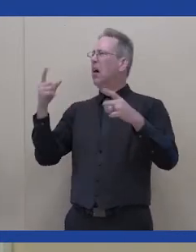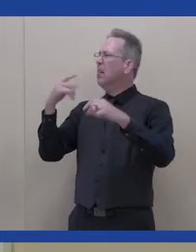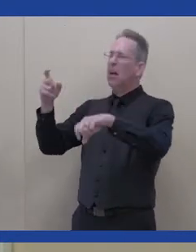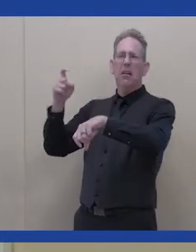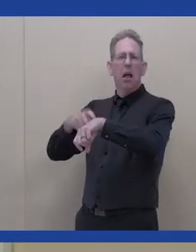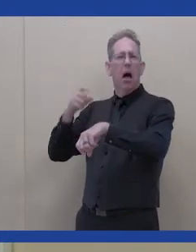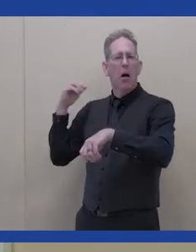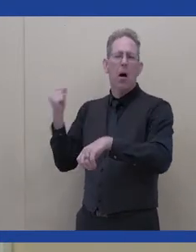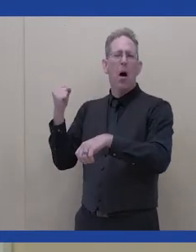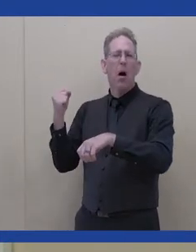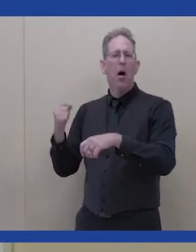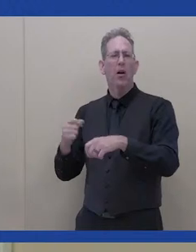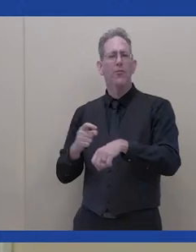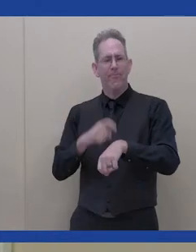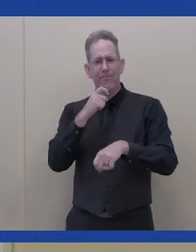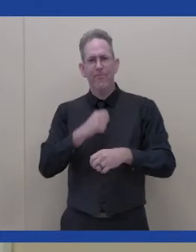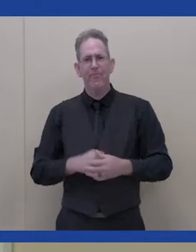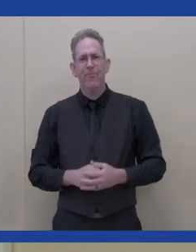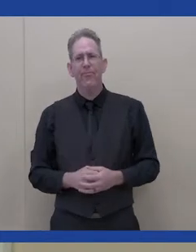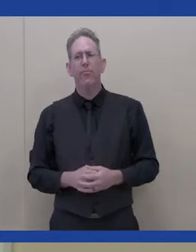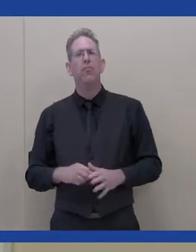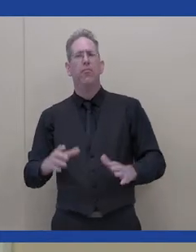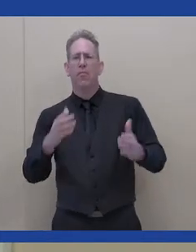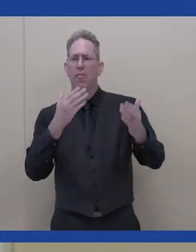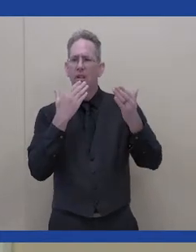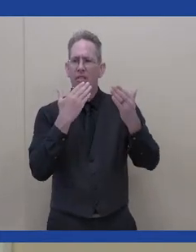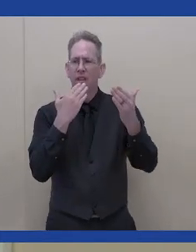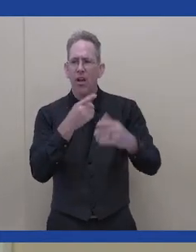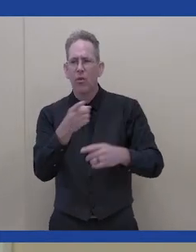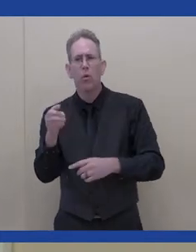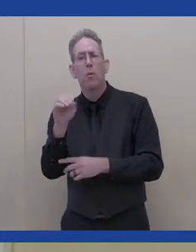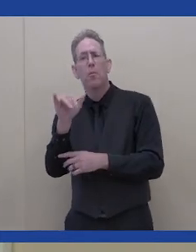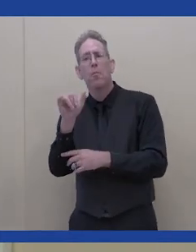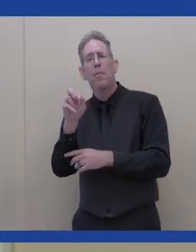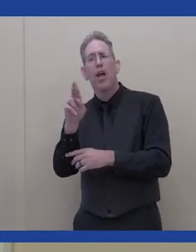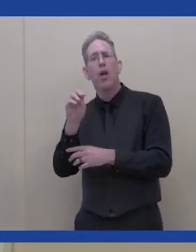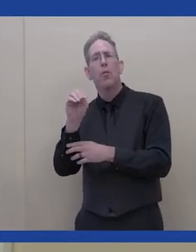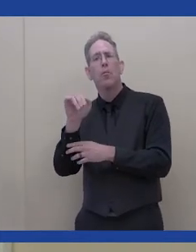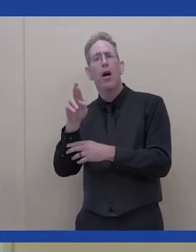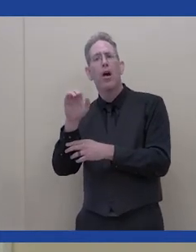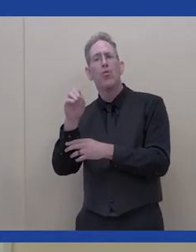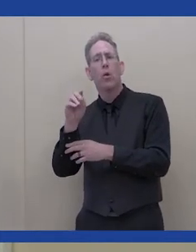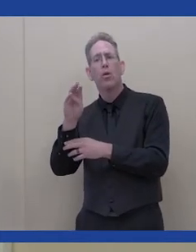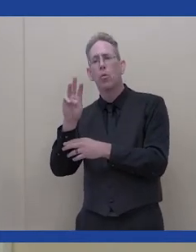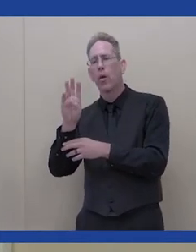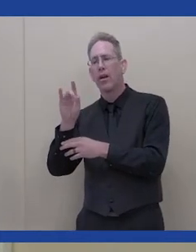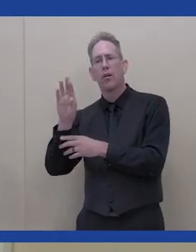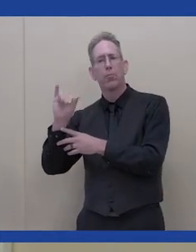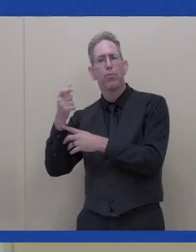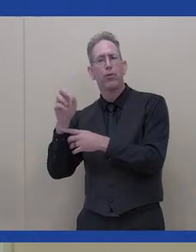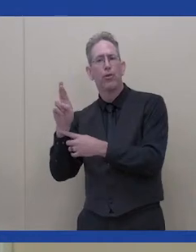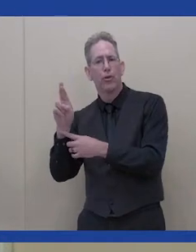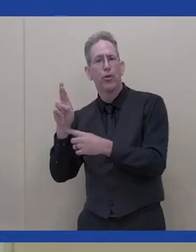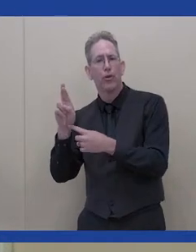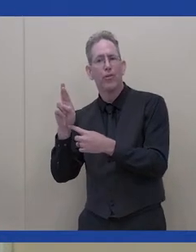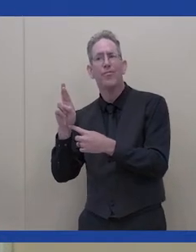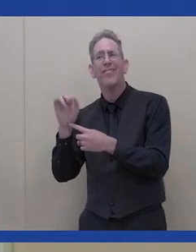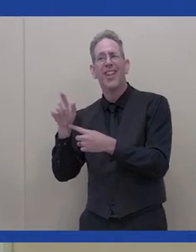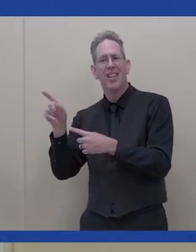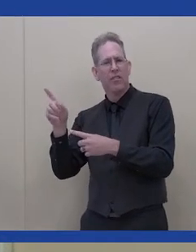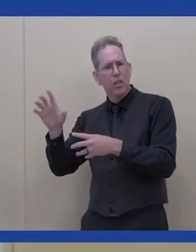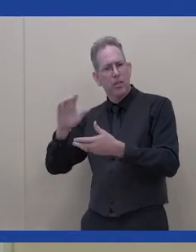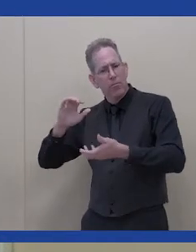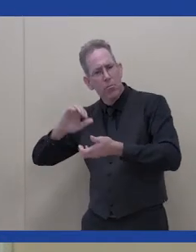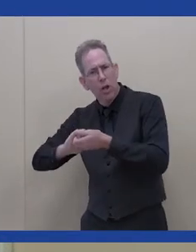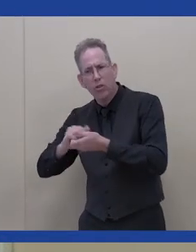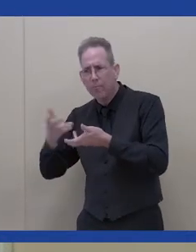I want to thank Mayor Moreau Weinberger for his 12 years of service to our city and for his gracious and collaborative partnership and